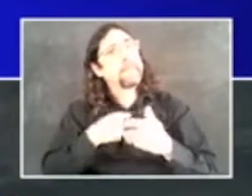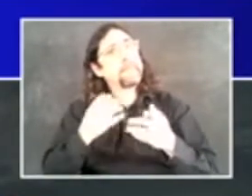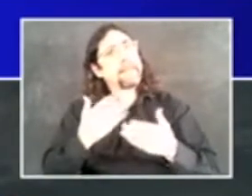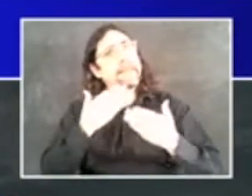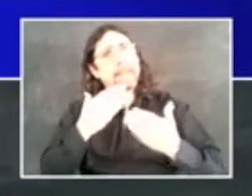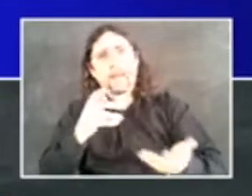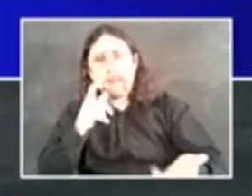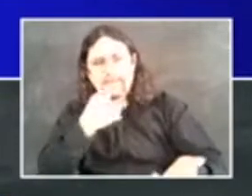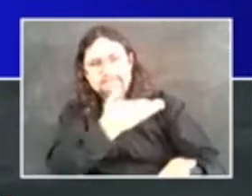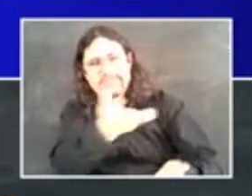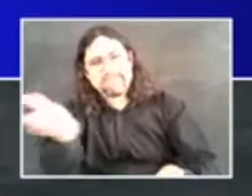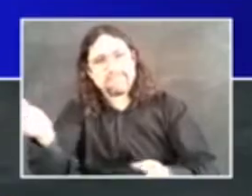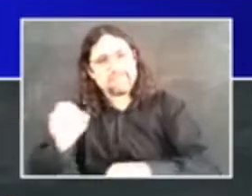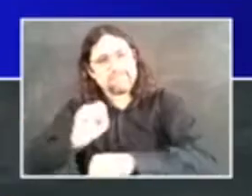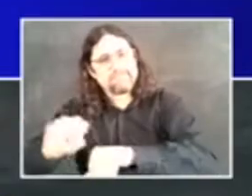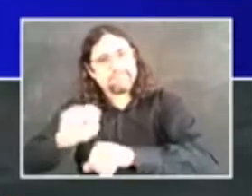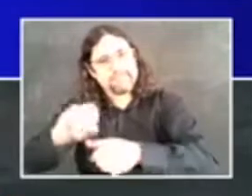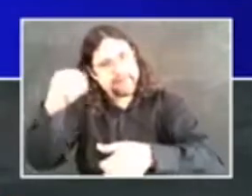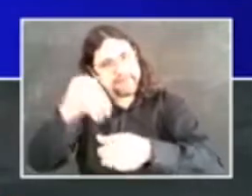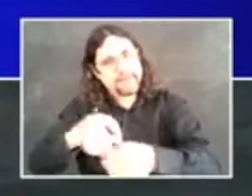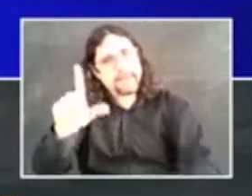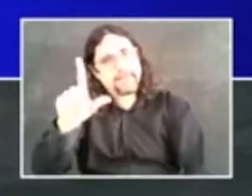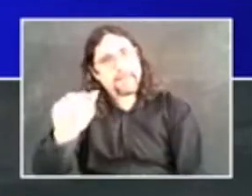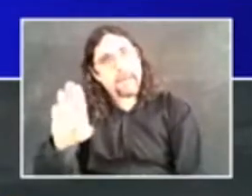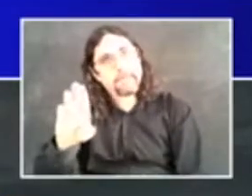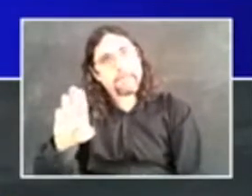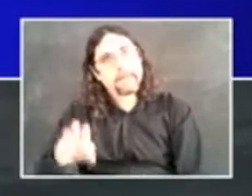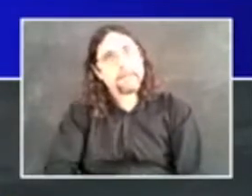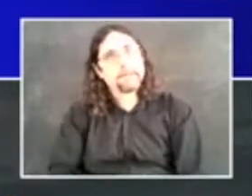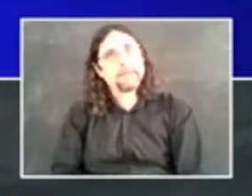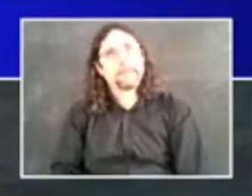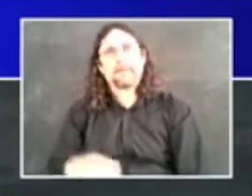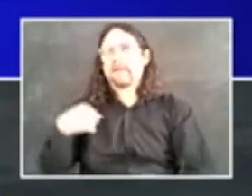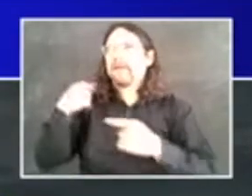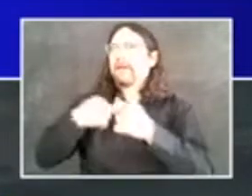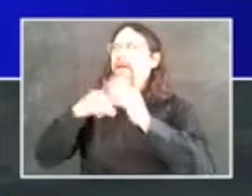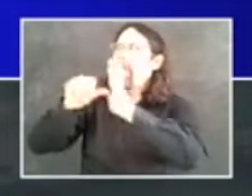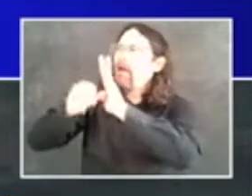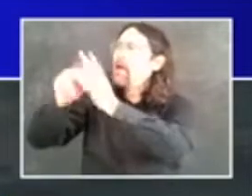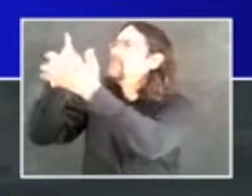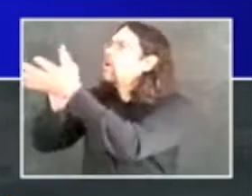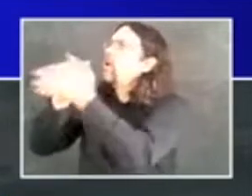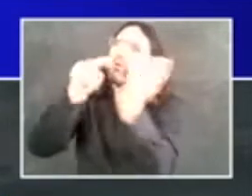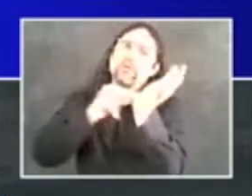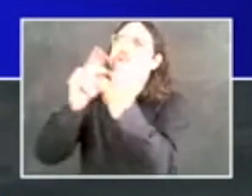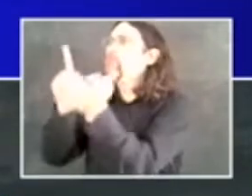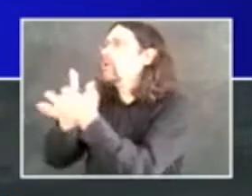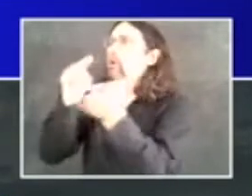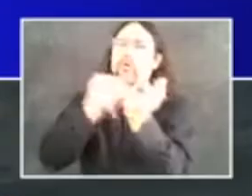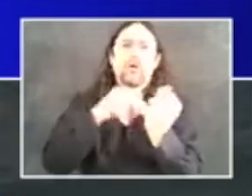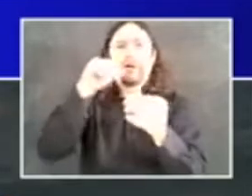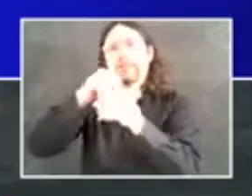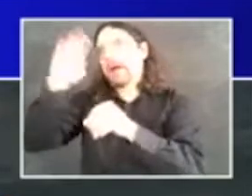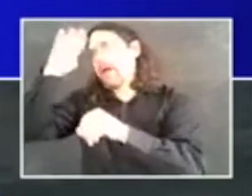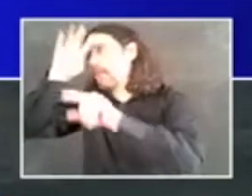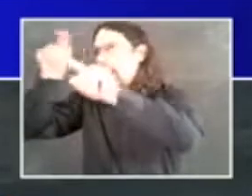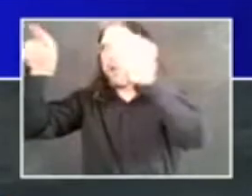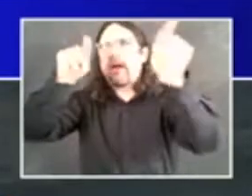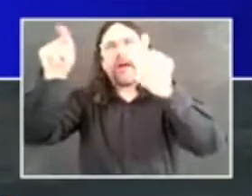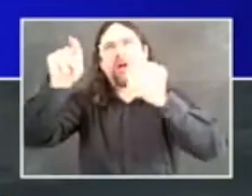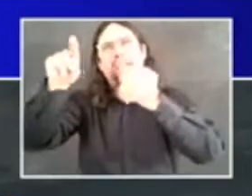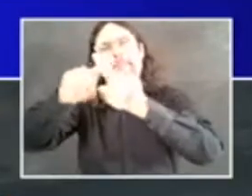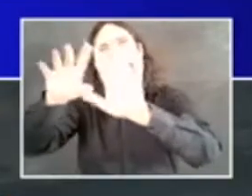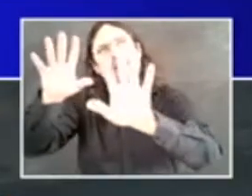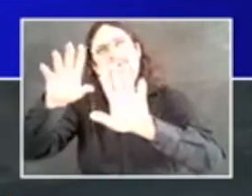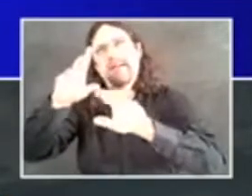healthcare heroes, our doctors, our nurses, all the healthcare workers, our first responders, our essential workers, the folks in the grocery stores